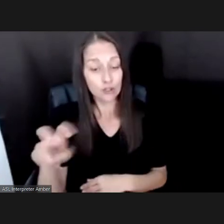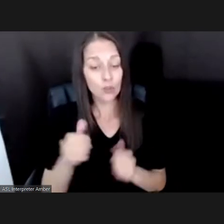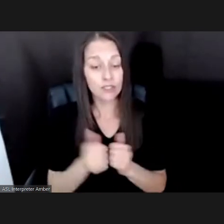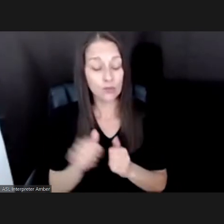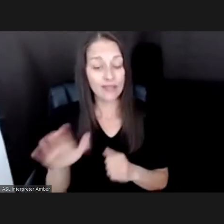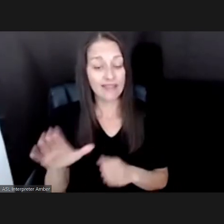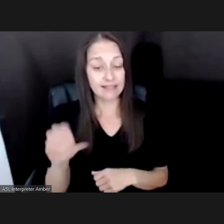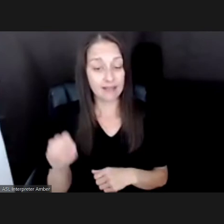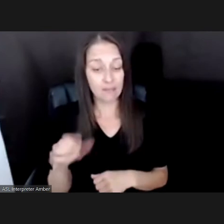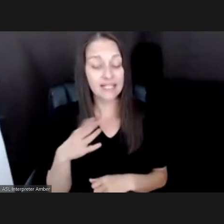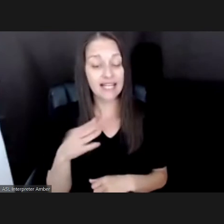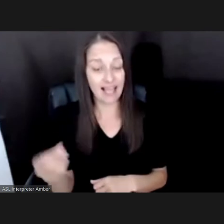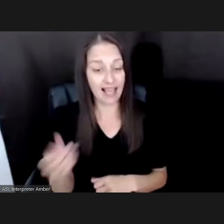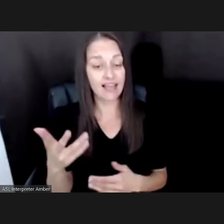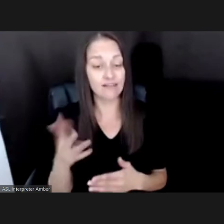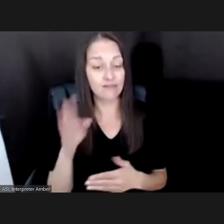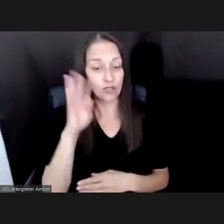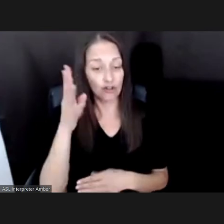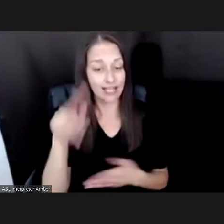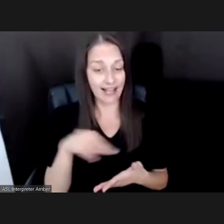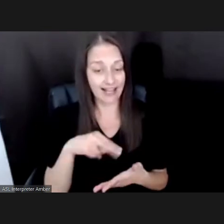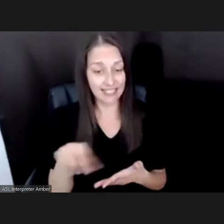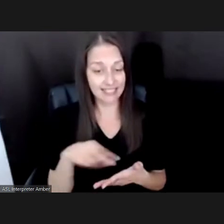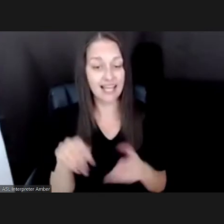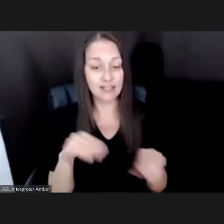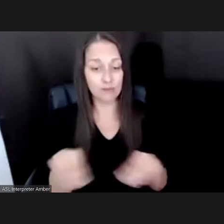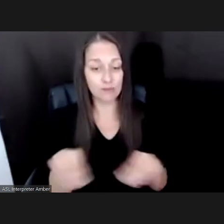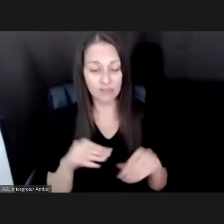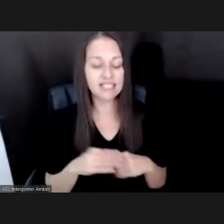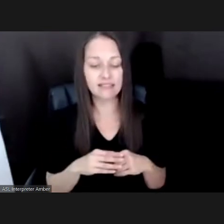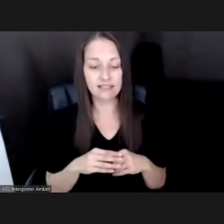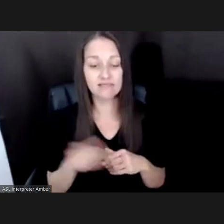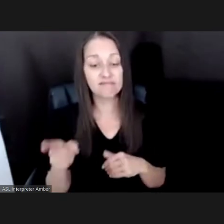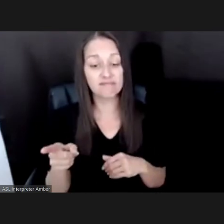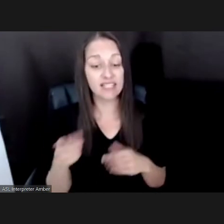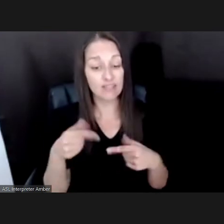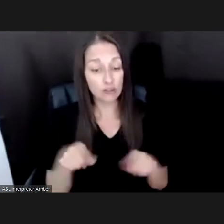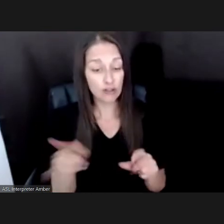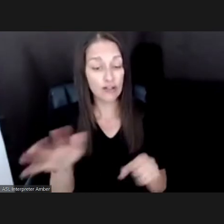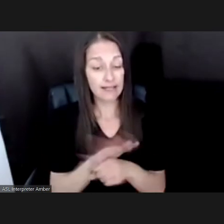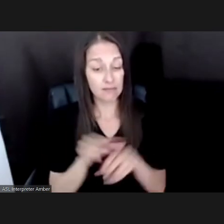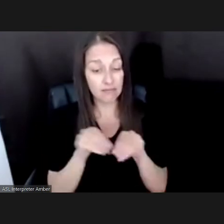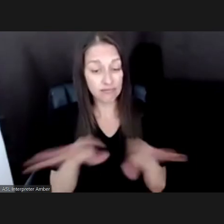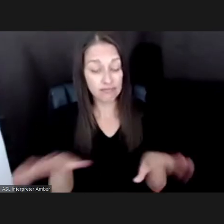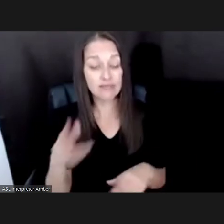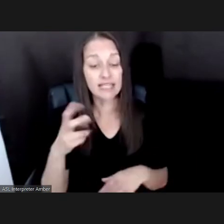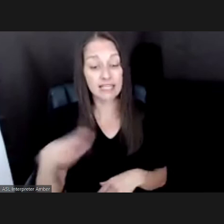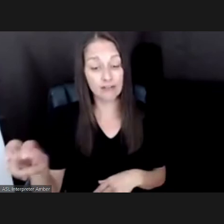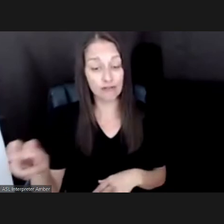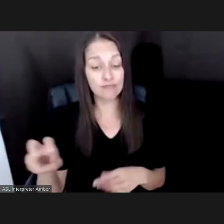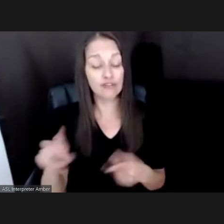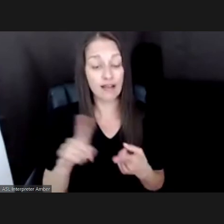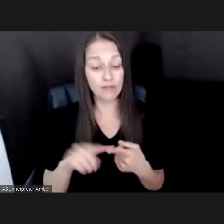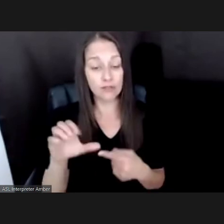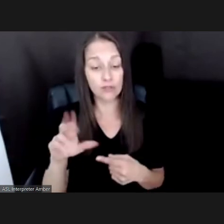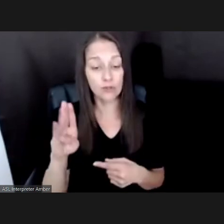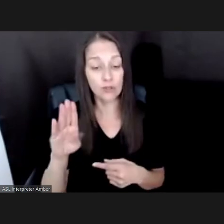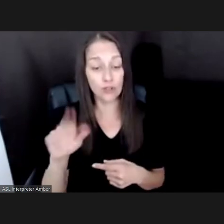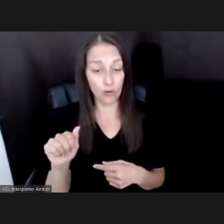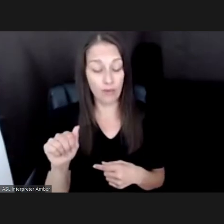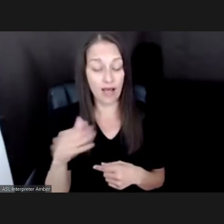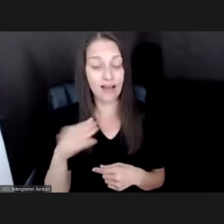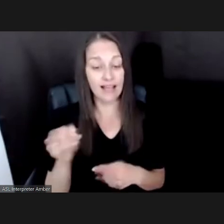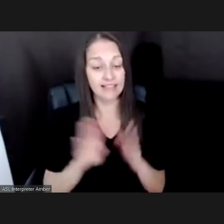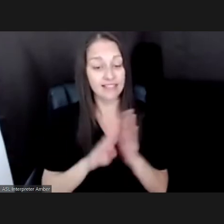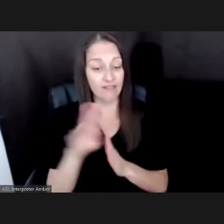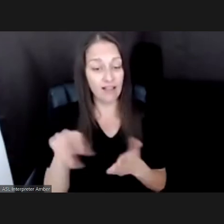choreographer. Even during the pandemic, Kyle traveled to Cuba to create a work on the Ballet Nacional and then to London to create a work for the